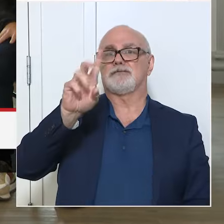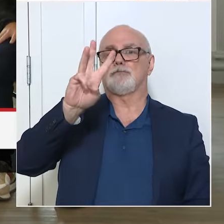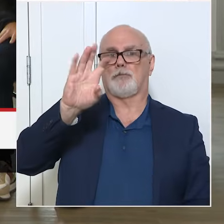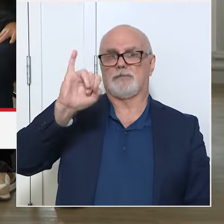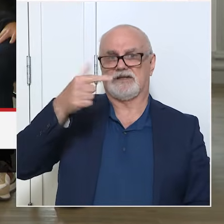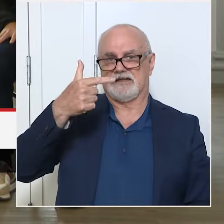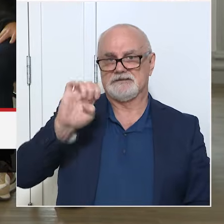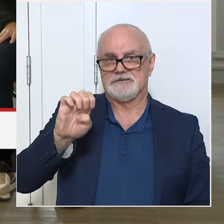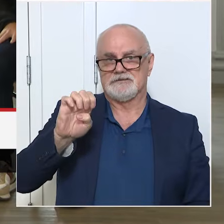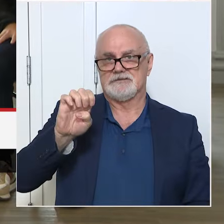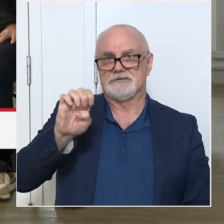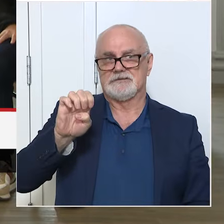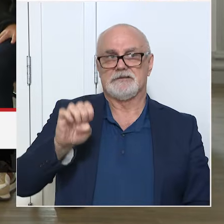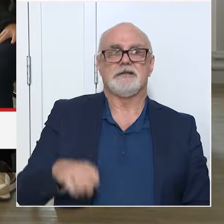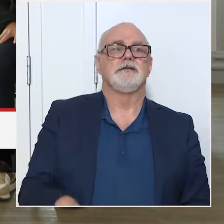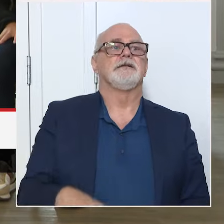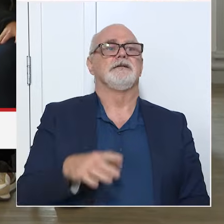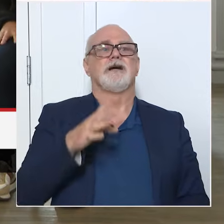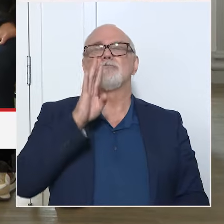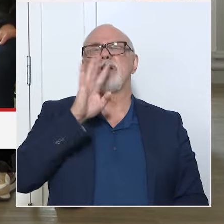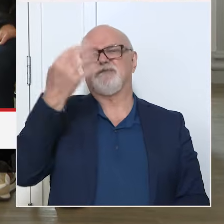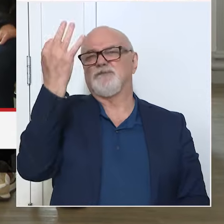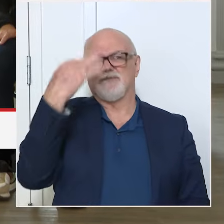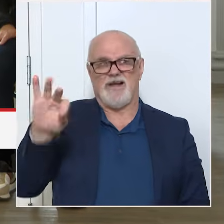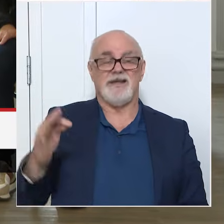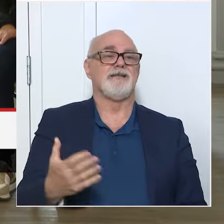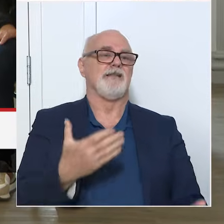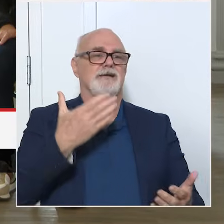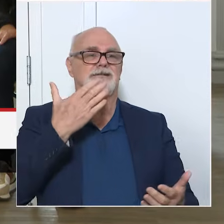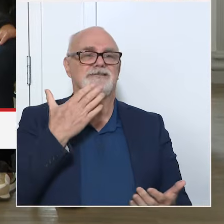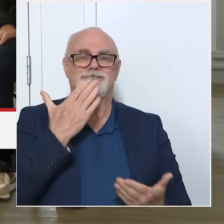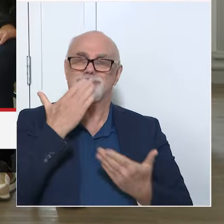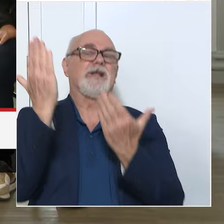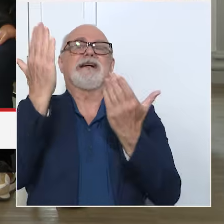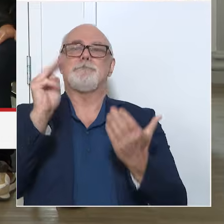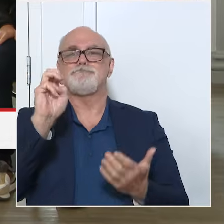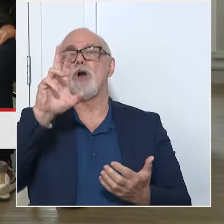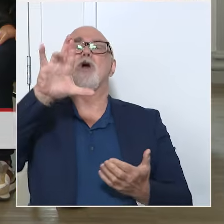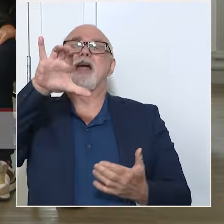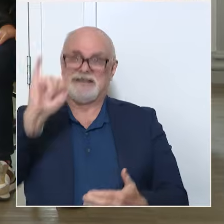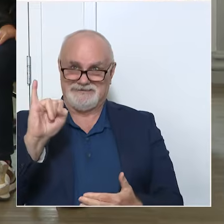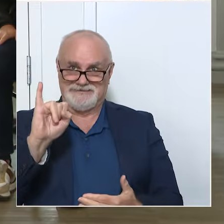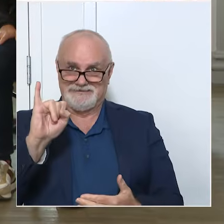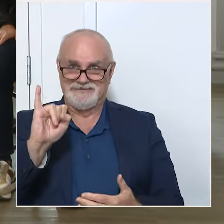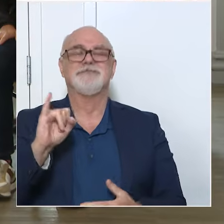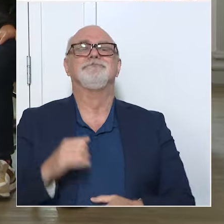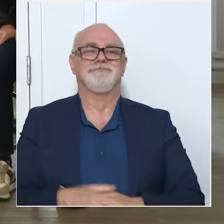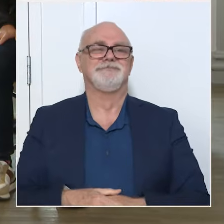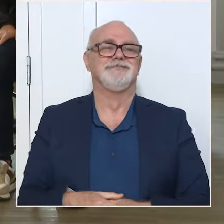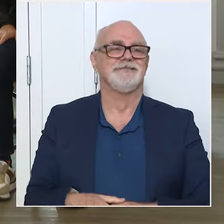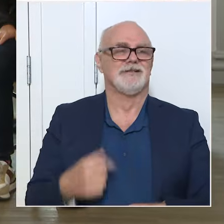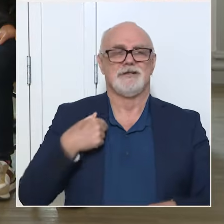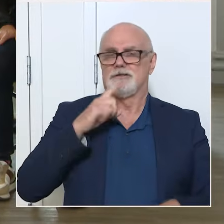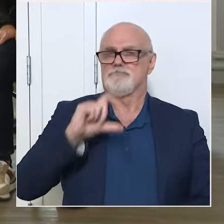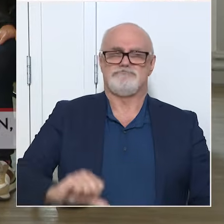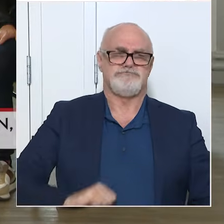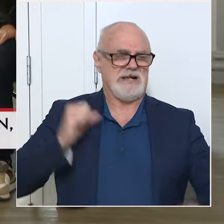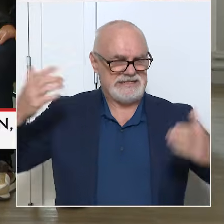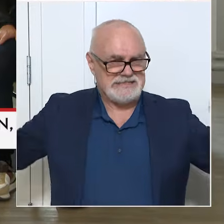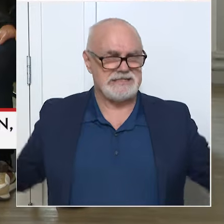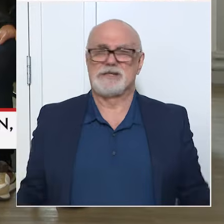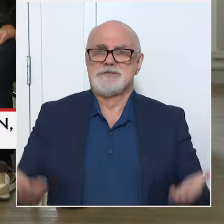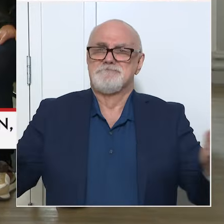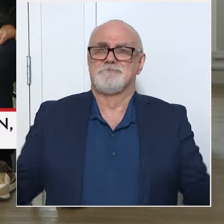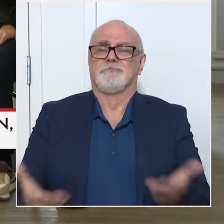madame. Merci. And so I am just really pleased to be here, and I'm glad to be with